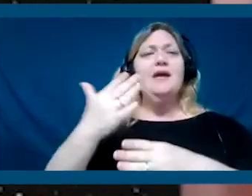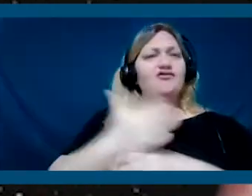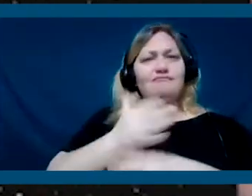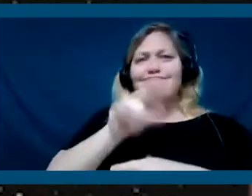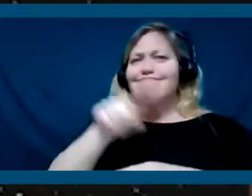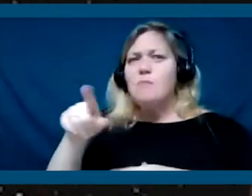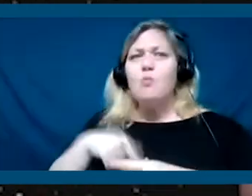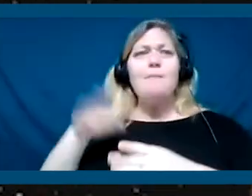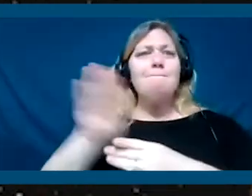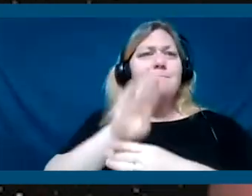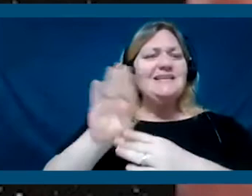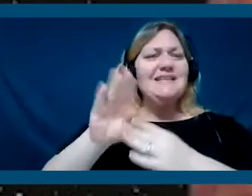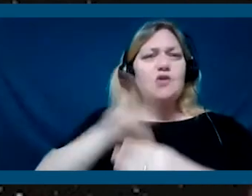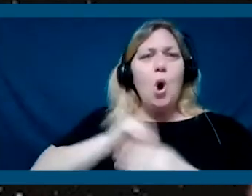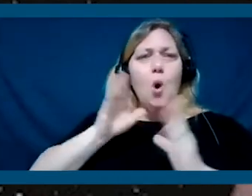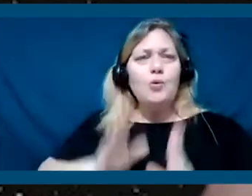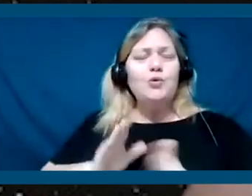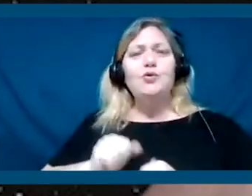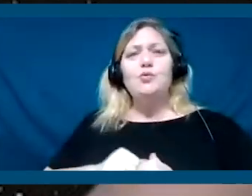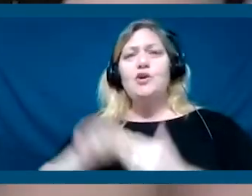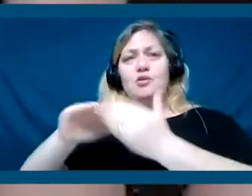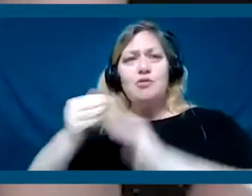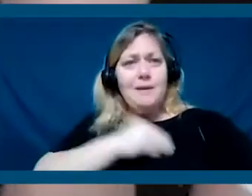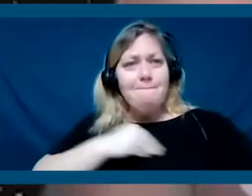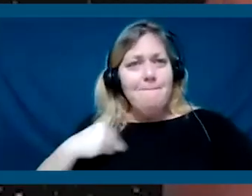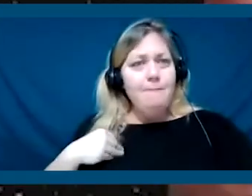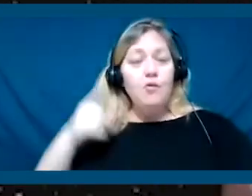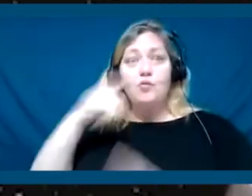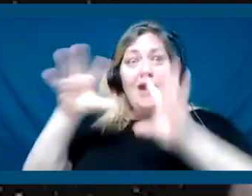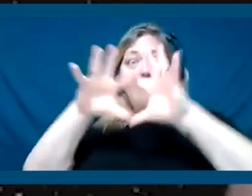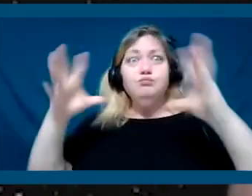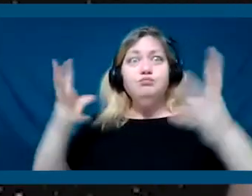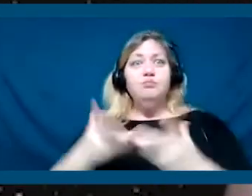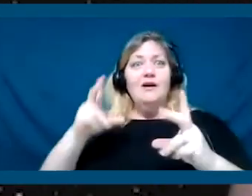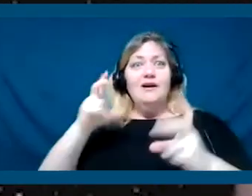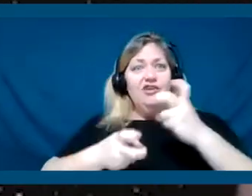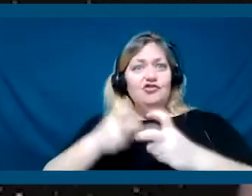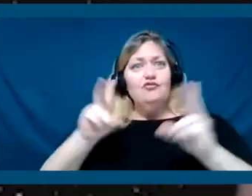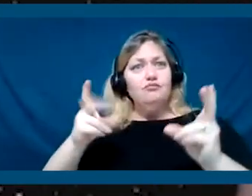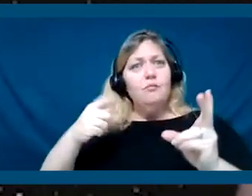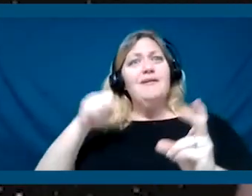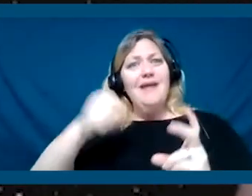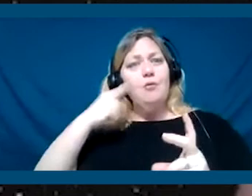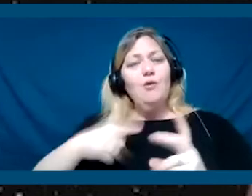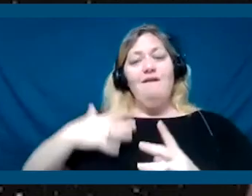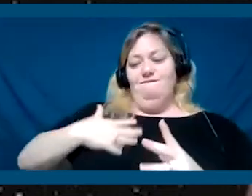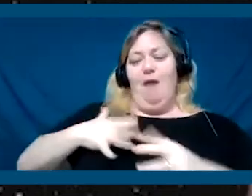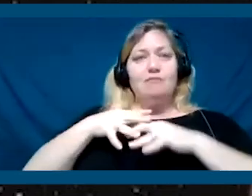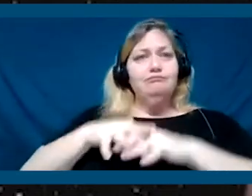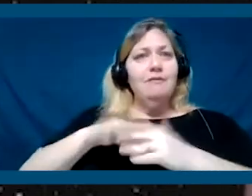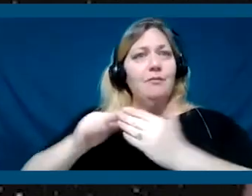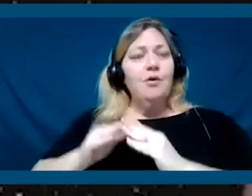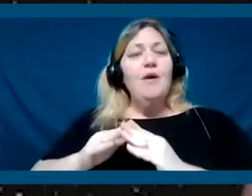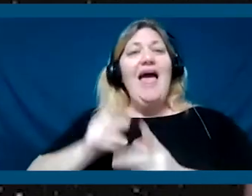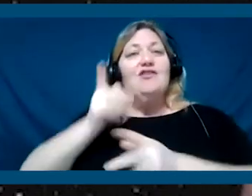we are there. Yes, we have worldwide issues that we focus on, but we are also a fabric of our community, and treat us